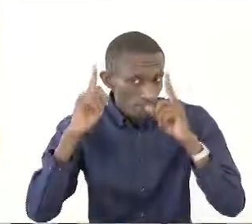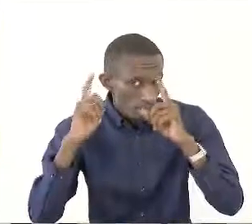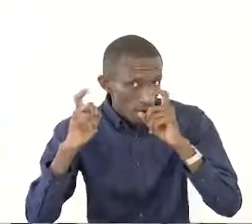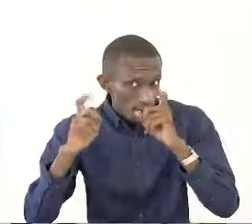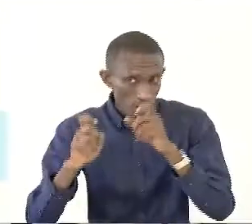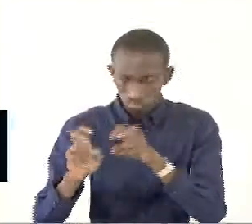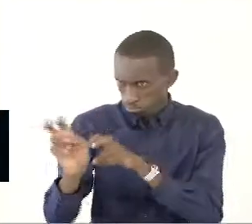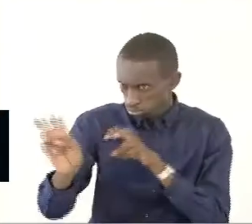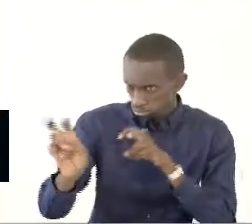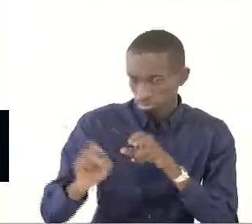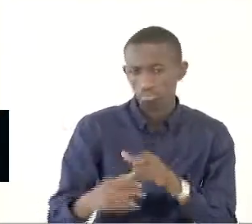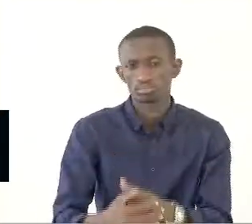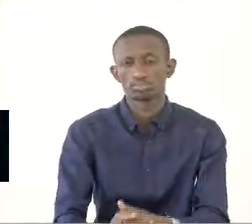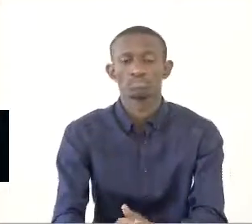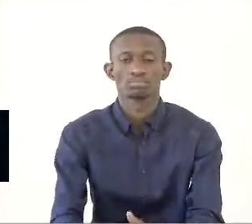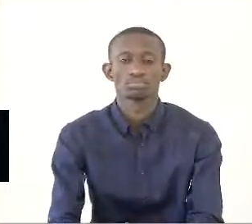photographic